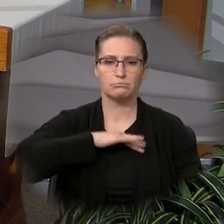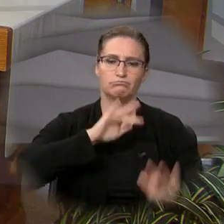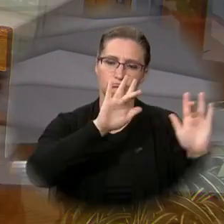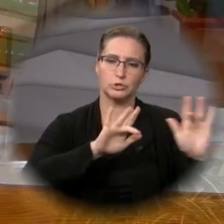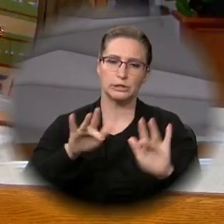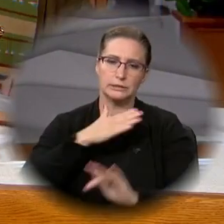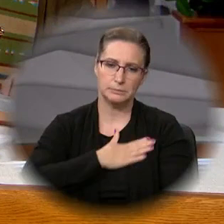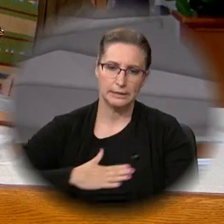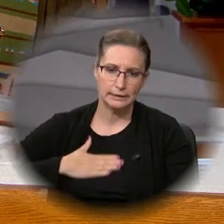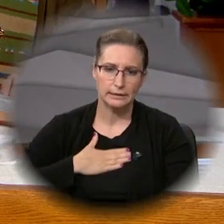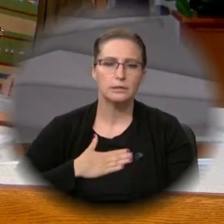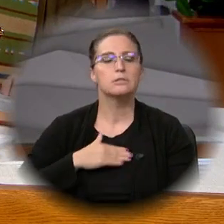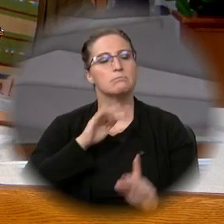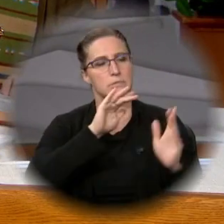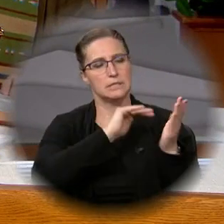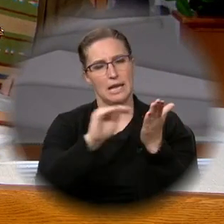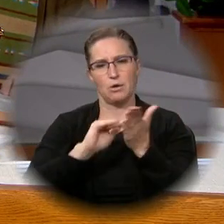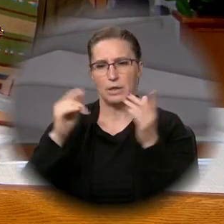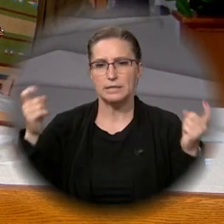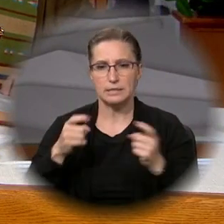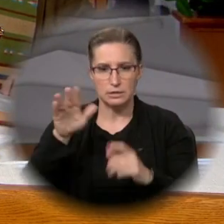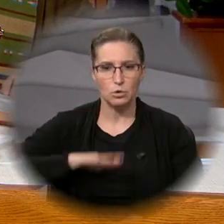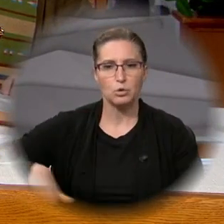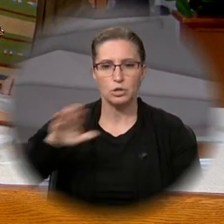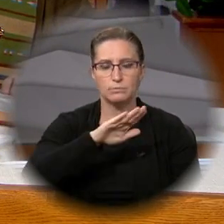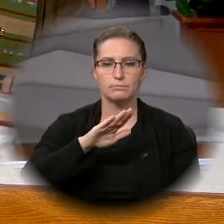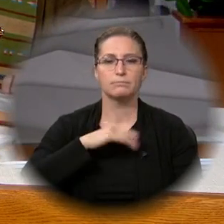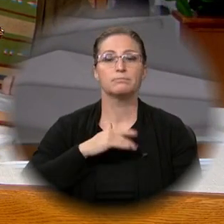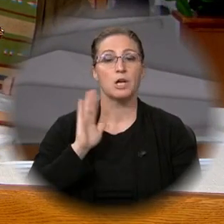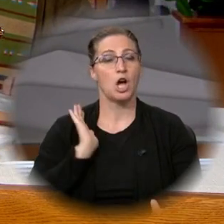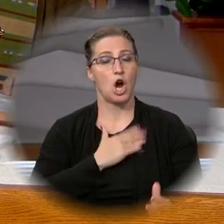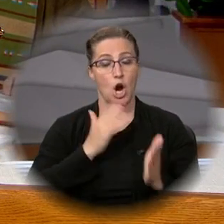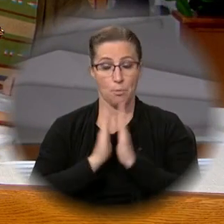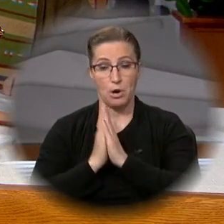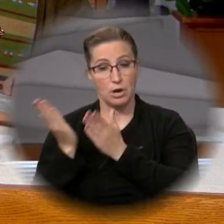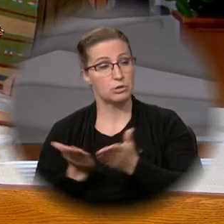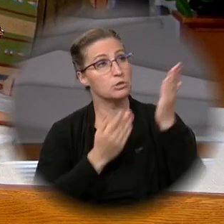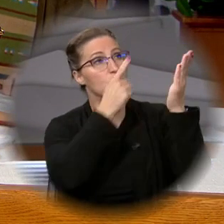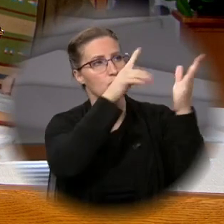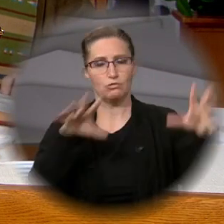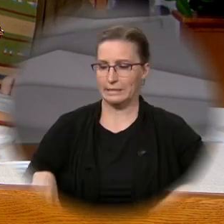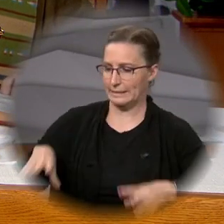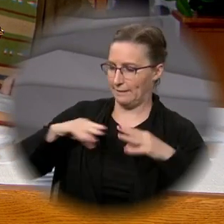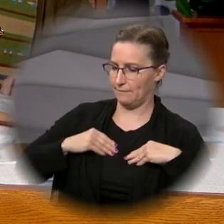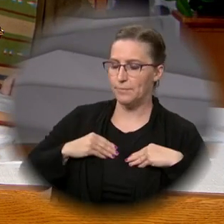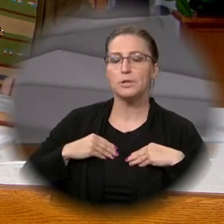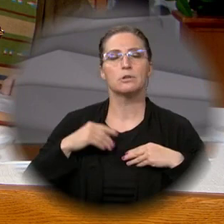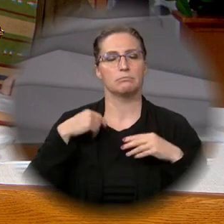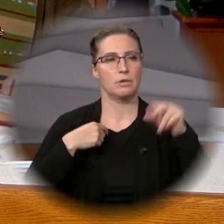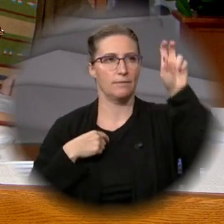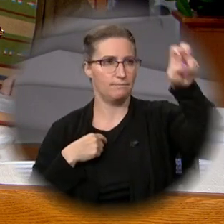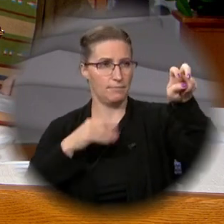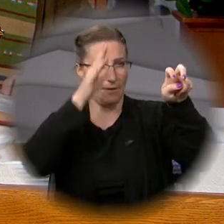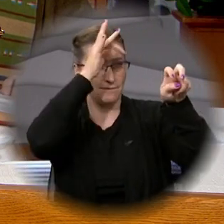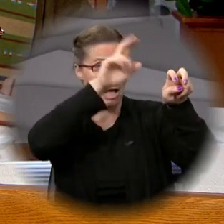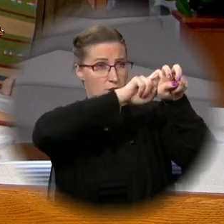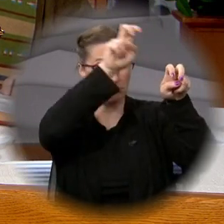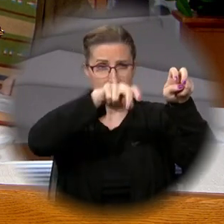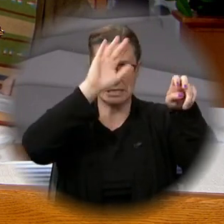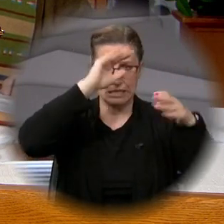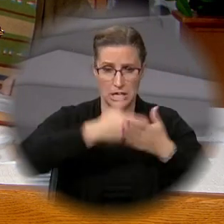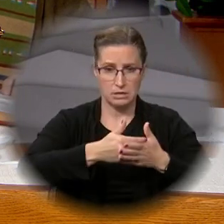have mercy on us. You take away the sins of the world, receive our prayer. You are seated at the right hand of the